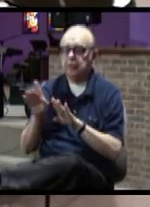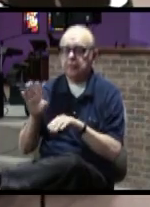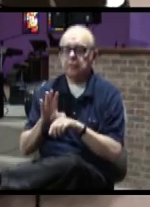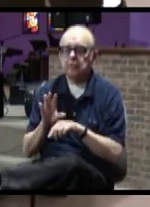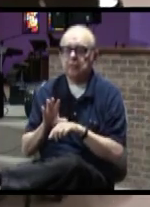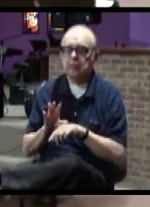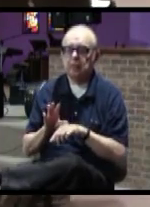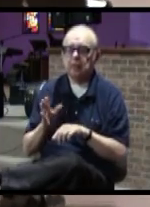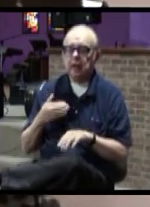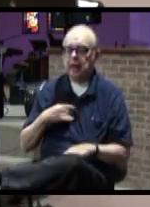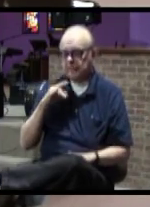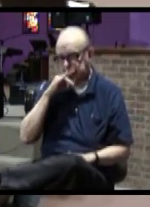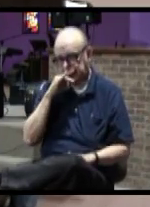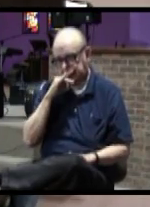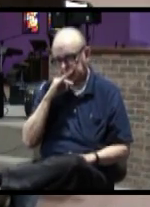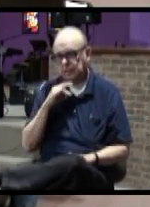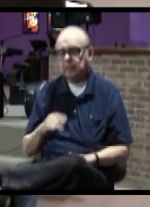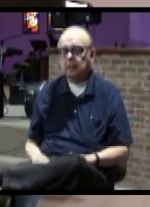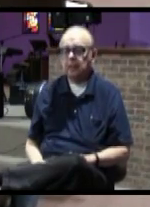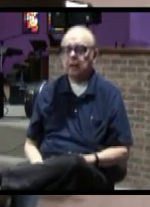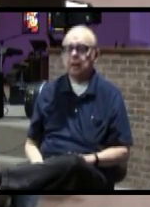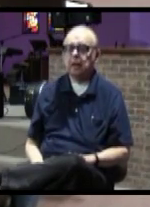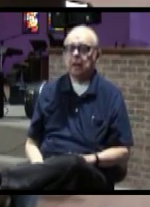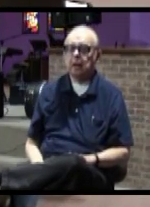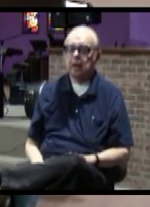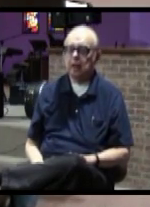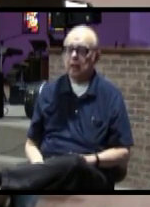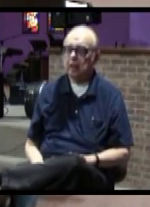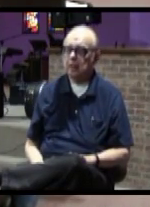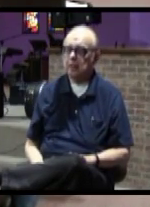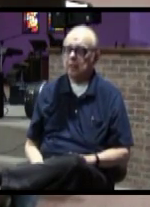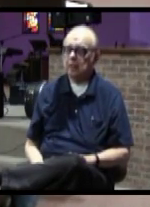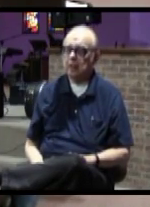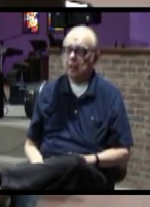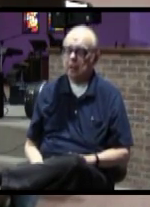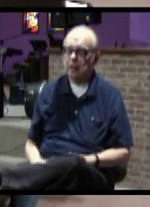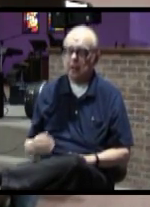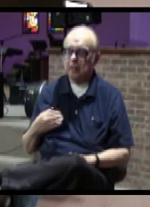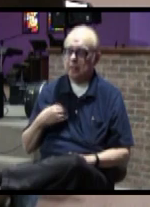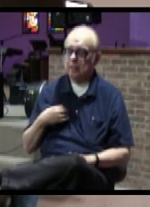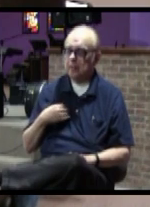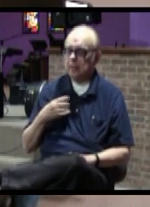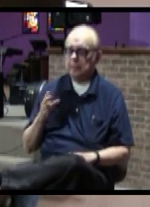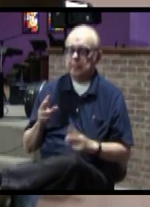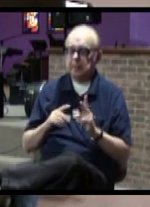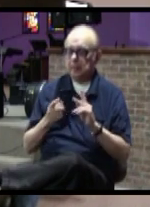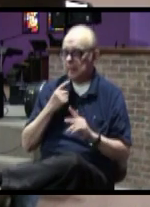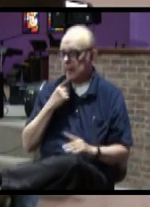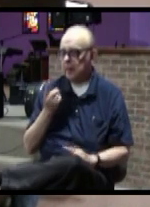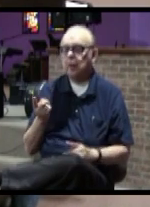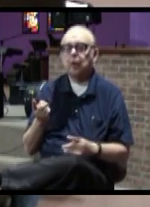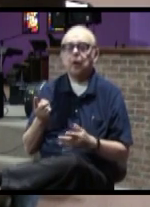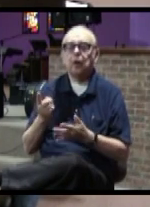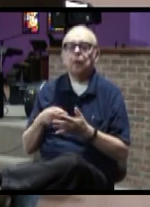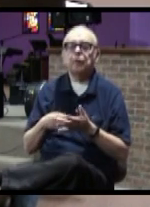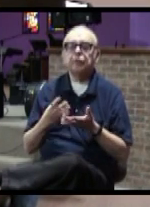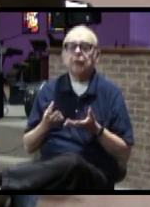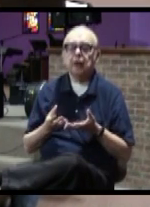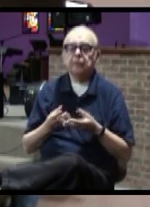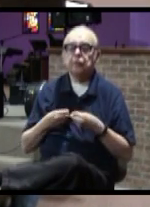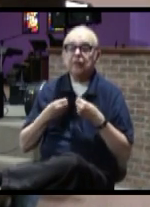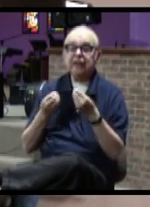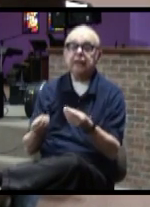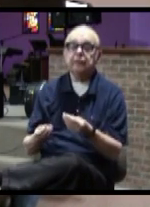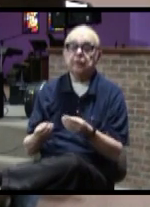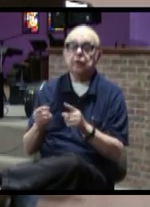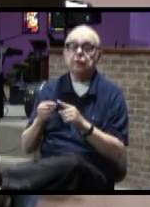and they would walk in the door, and they would have kids, or they would have youth. And they would say, what do